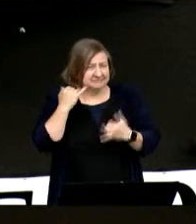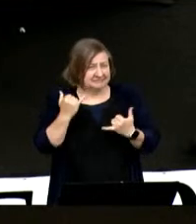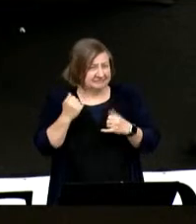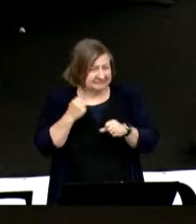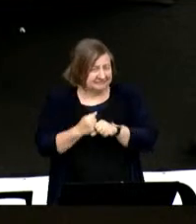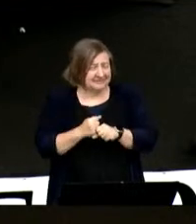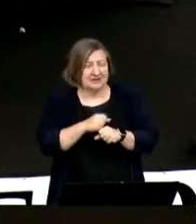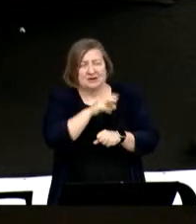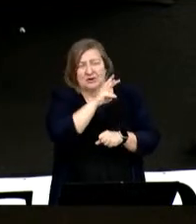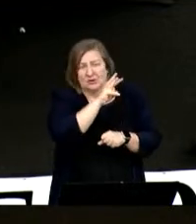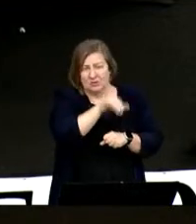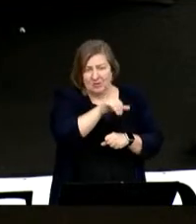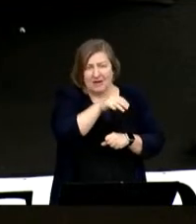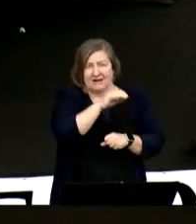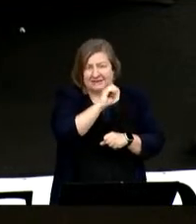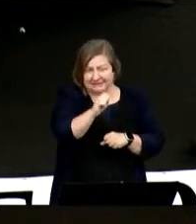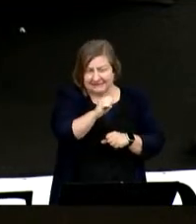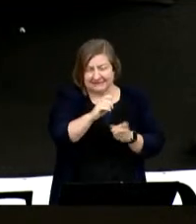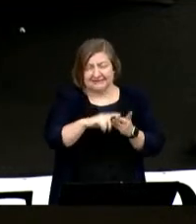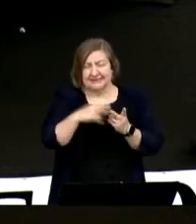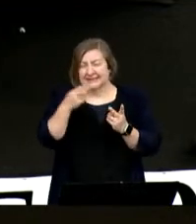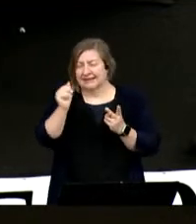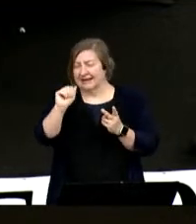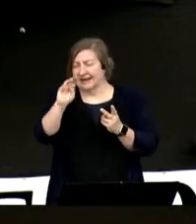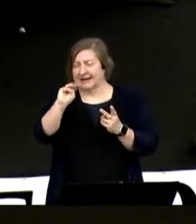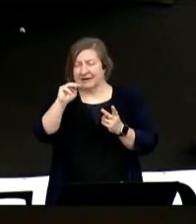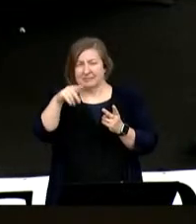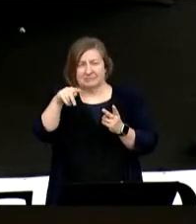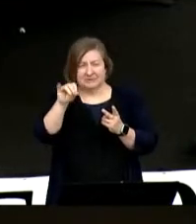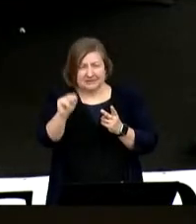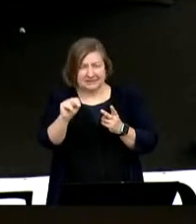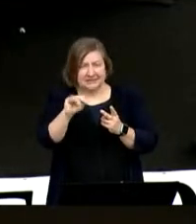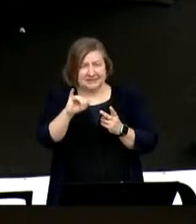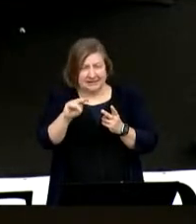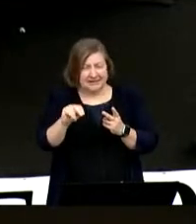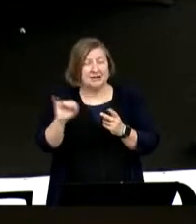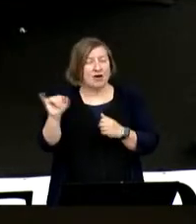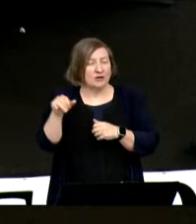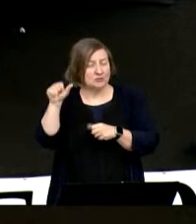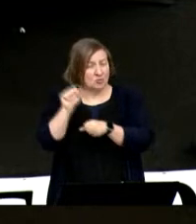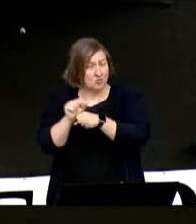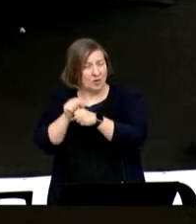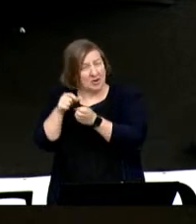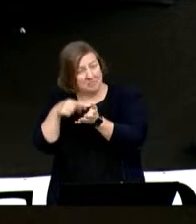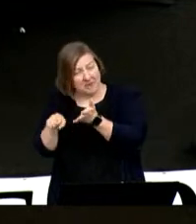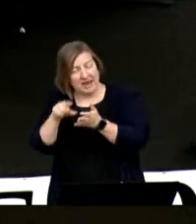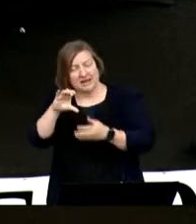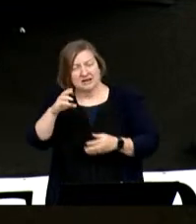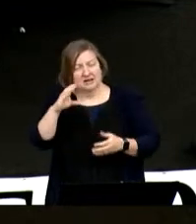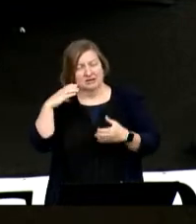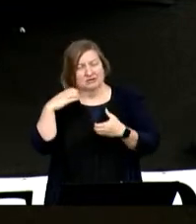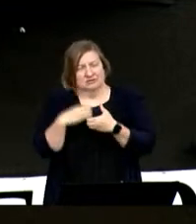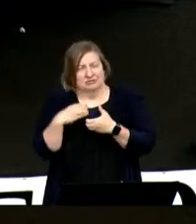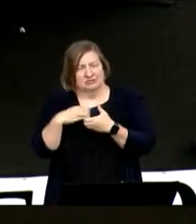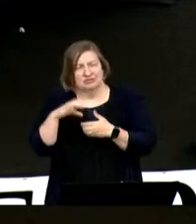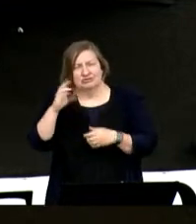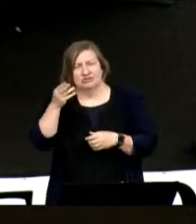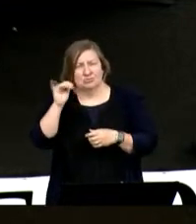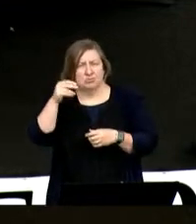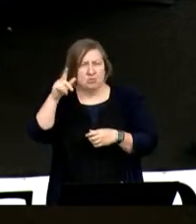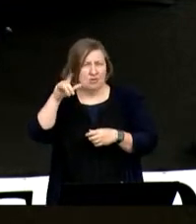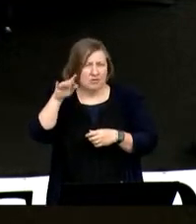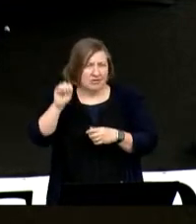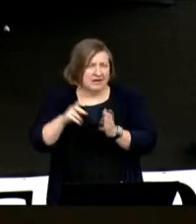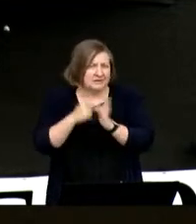at YEast and Hampton Inn, he has also worked a paid job at Chipotle twice a week. Zach,